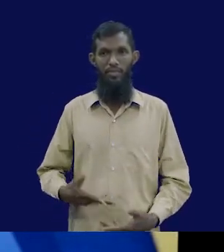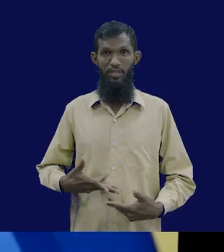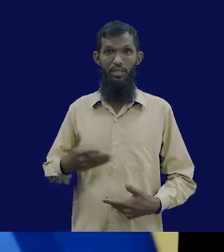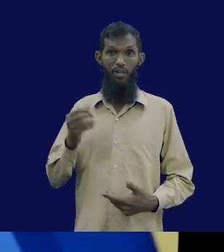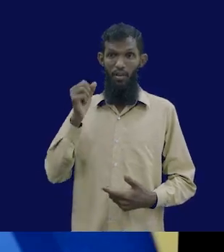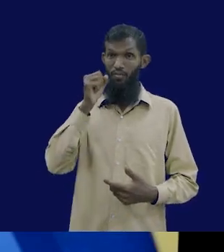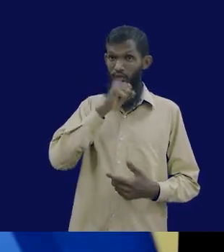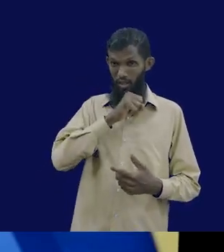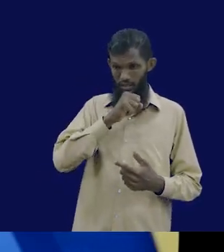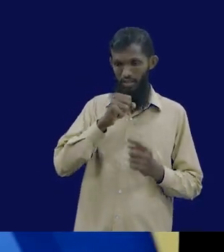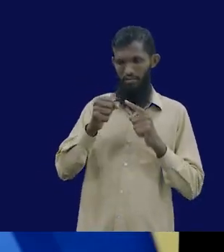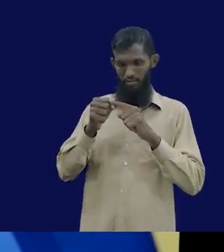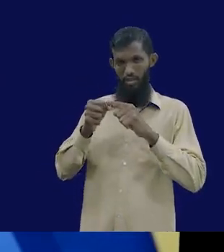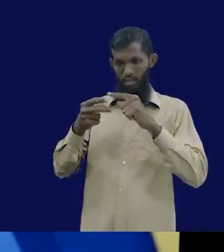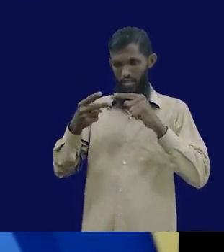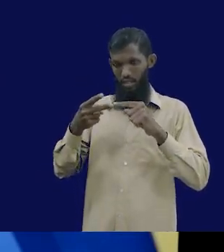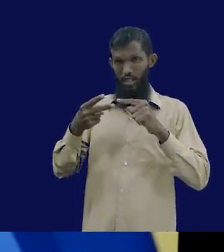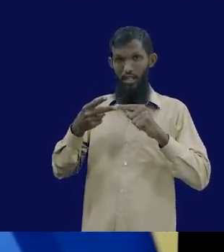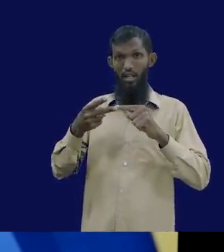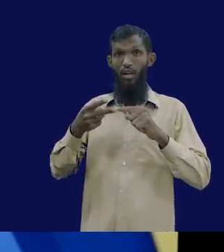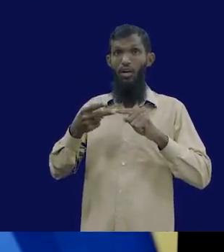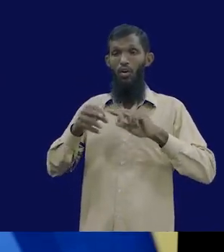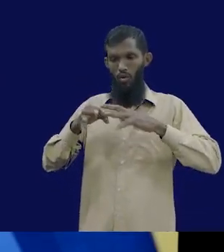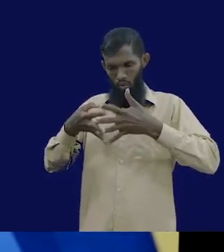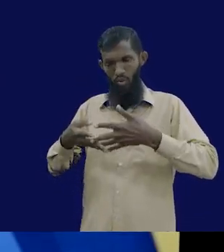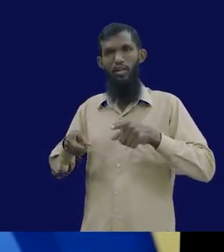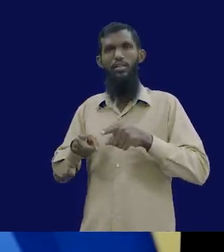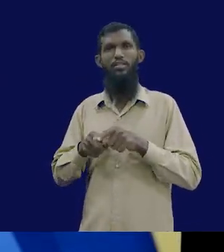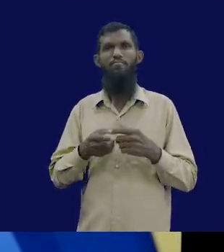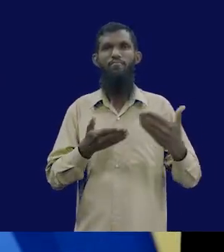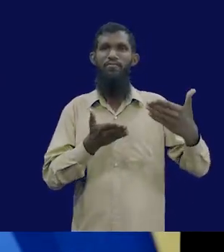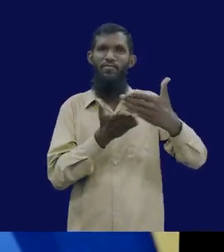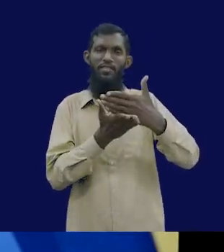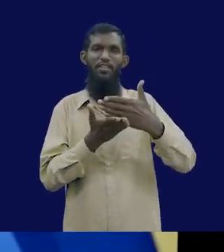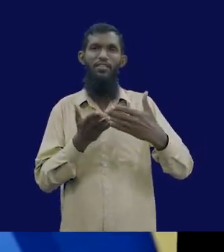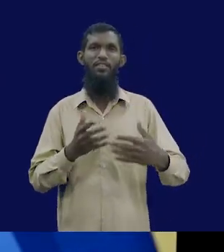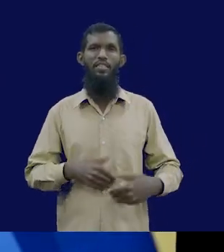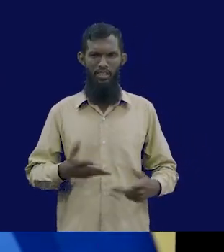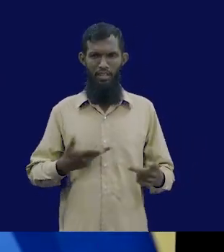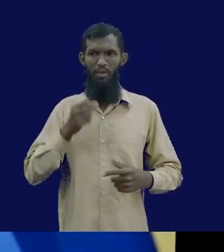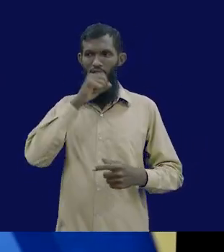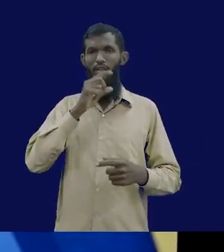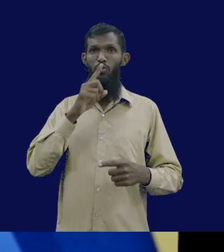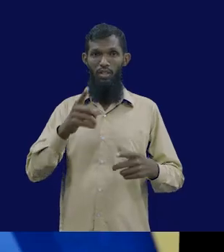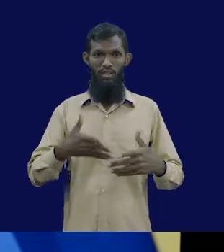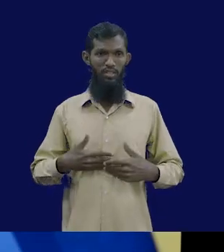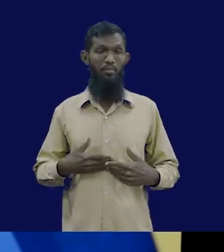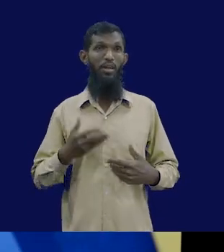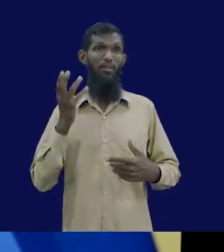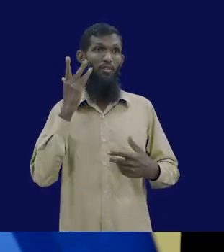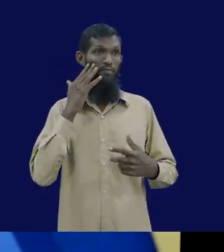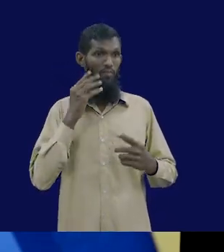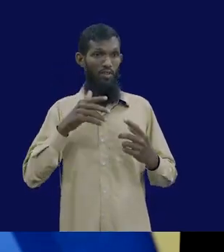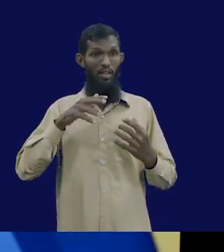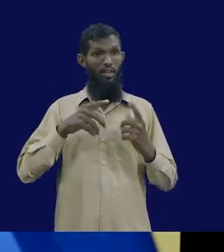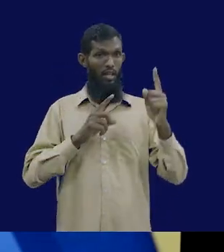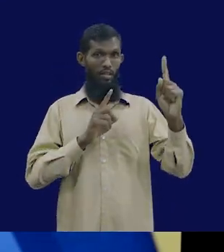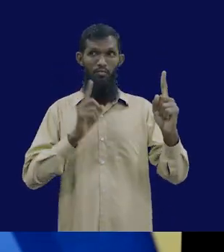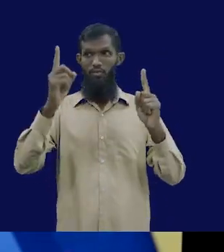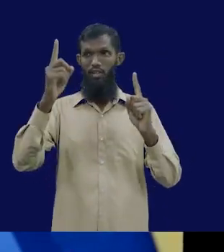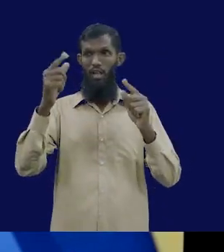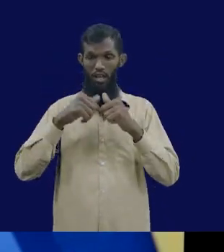Quran intercedes for a man. Fasting says, O my Lord, I have kept him away from his food and passions by